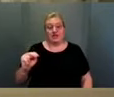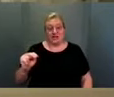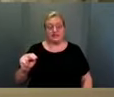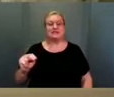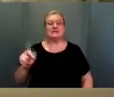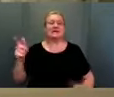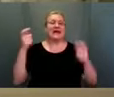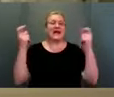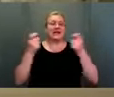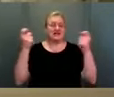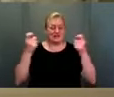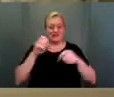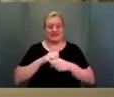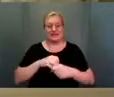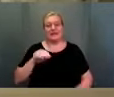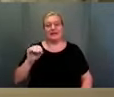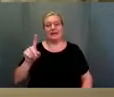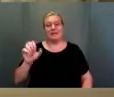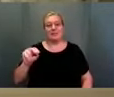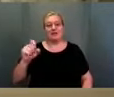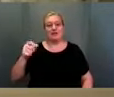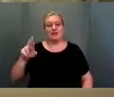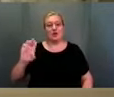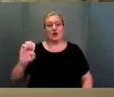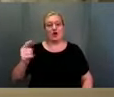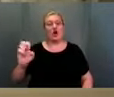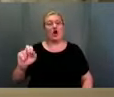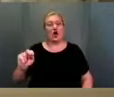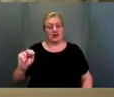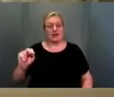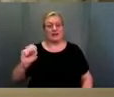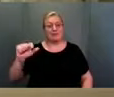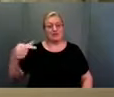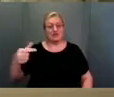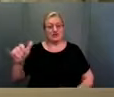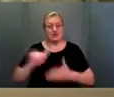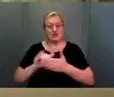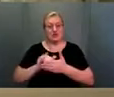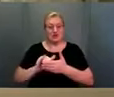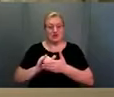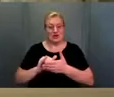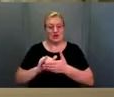anniversary celebration in Madison Square Garden. And Michael saying to me, did you write It Wasn't Me?